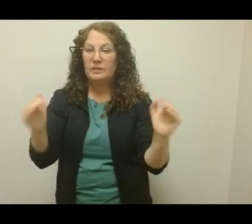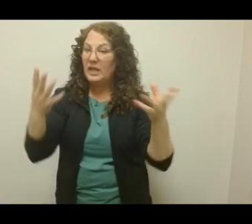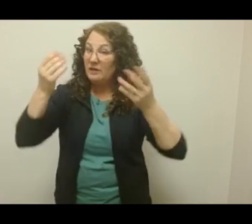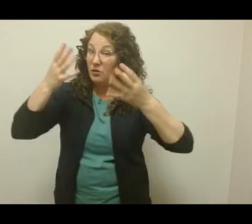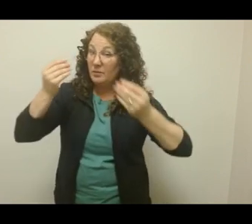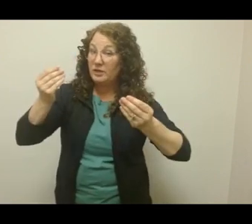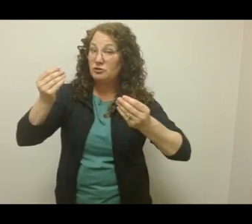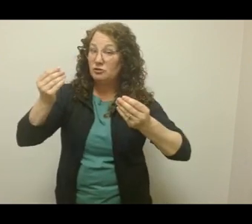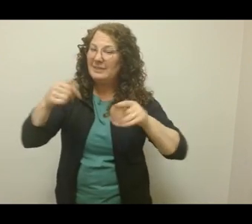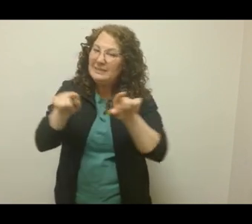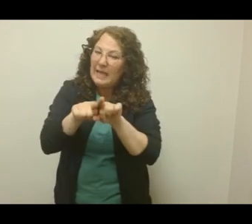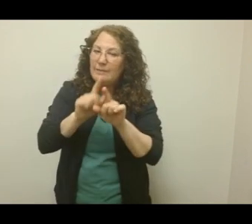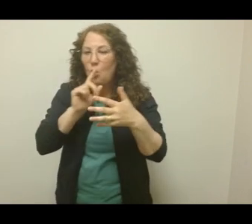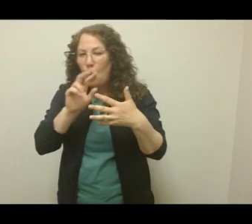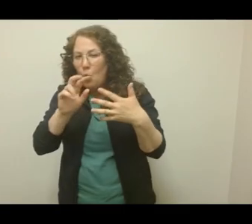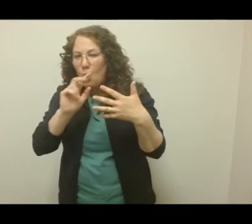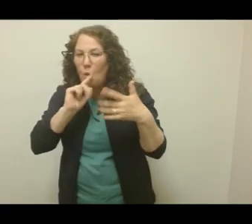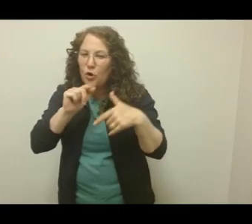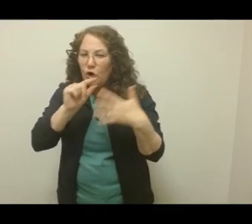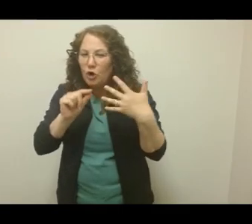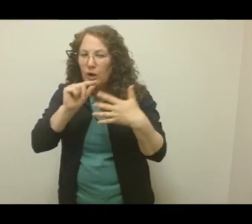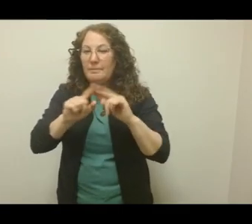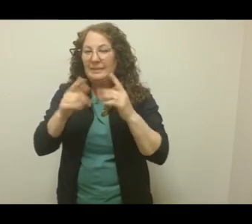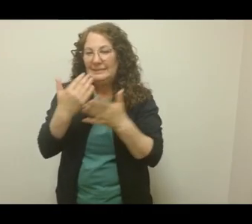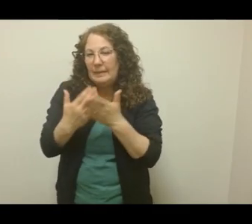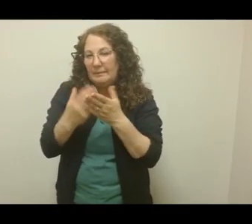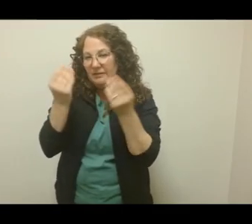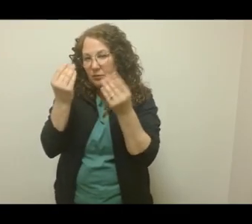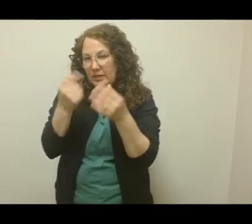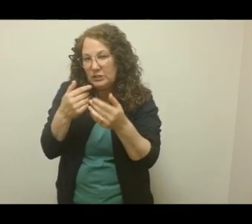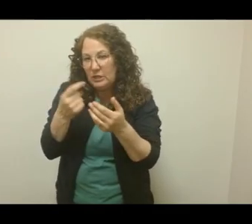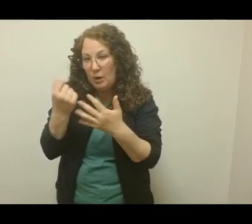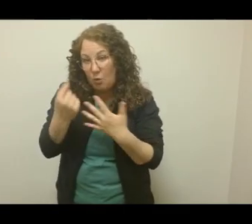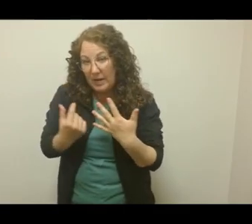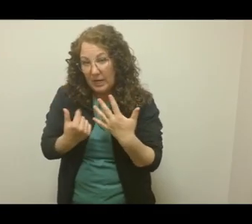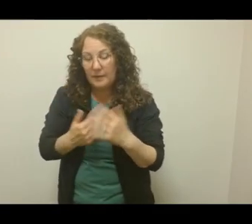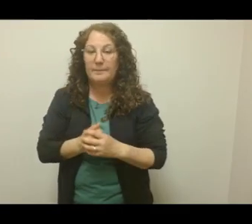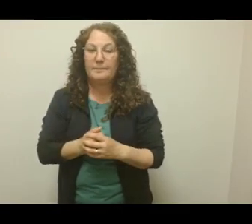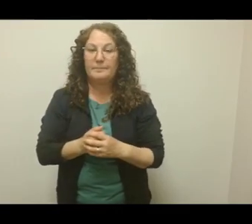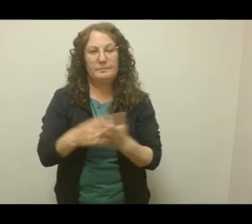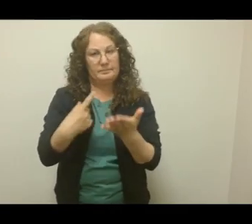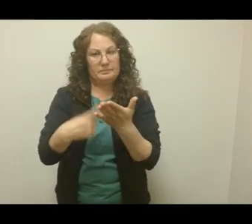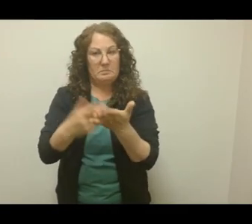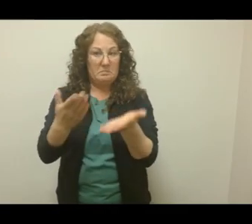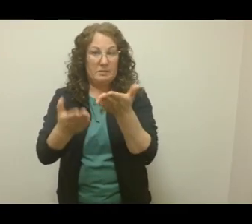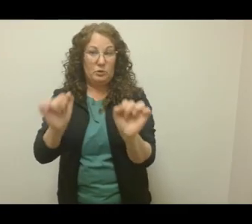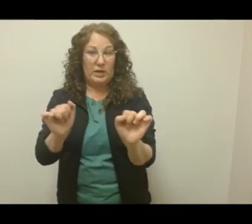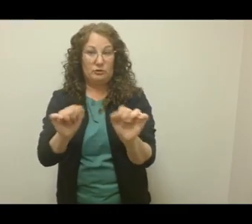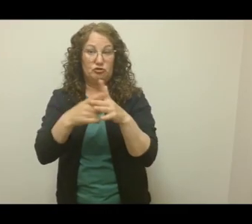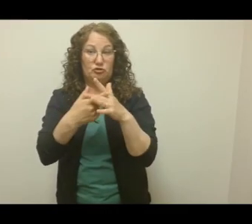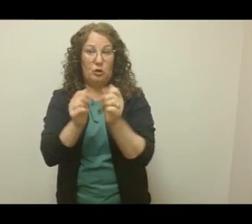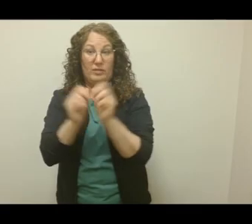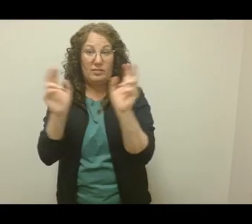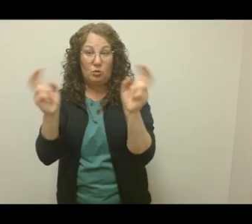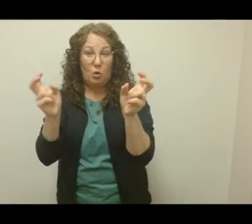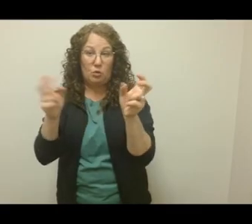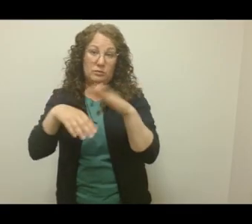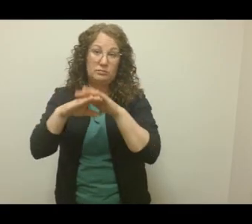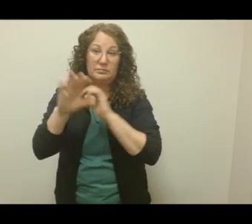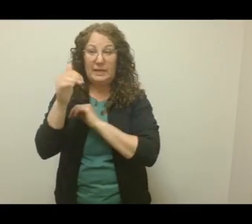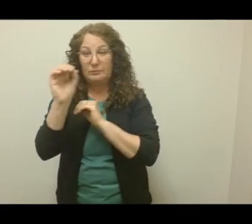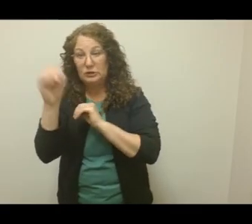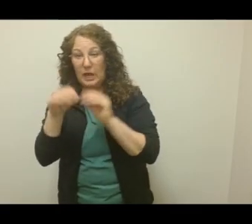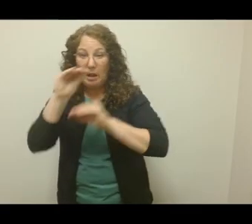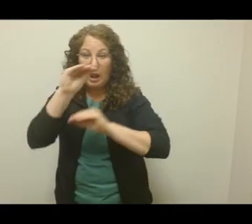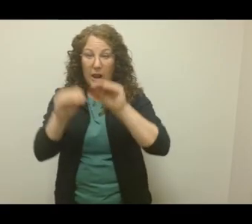in a similar order, but some information has been omitted. And again, we talked about maybe you could start with the quotes only make up 10%. You could move it